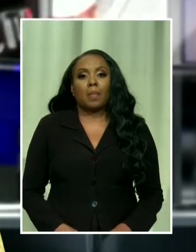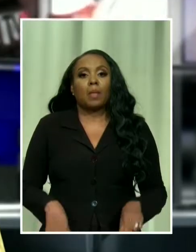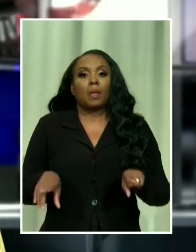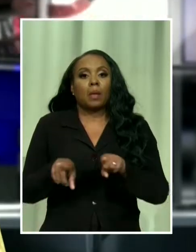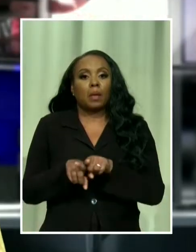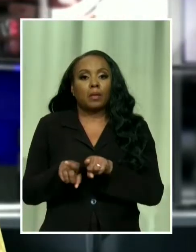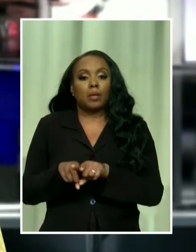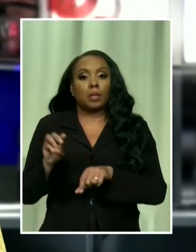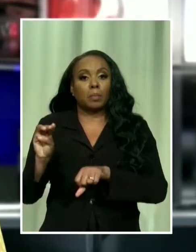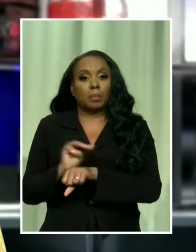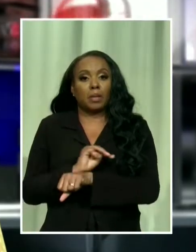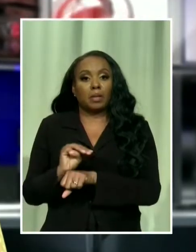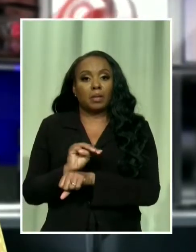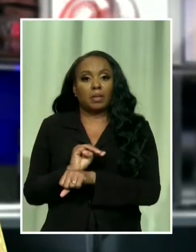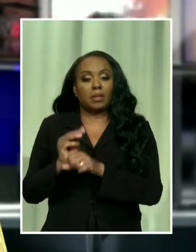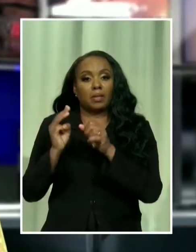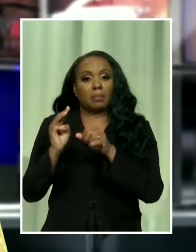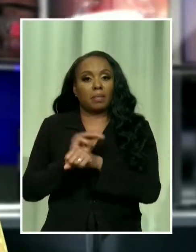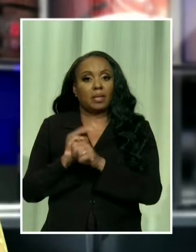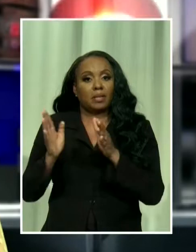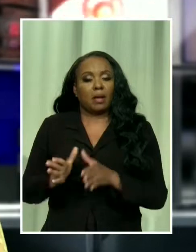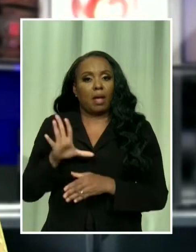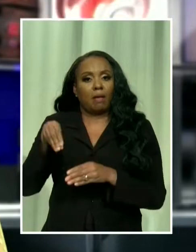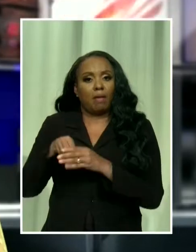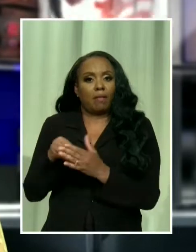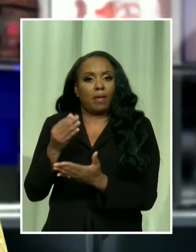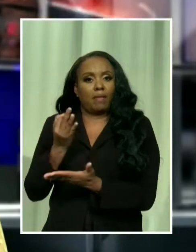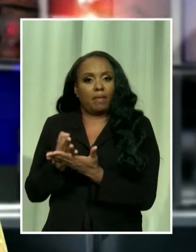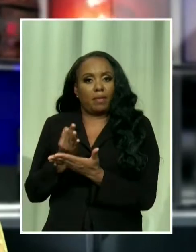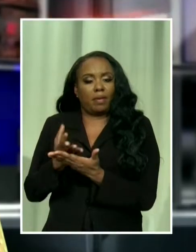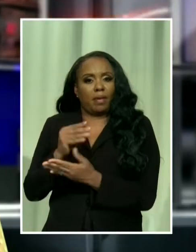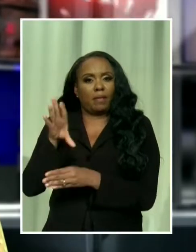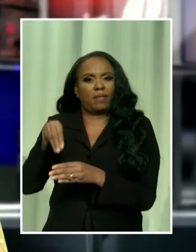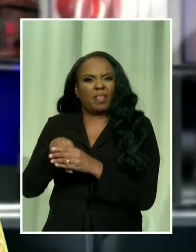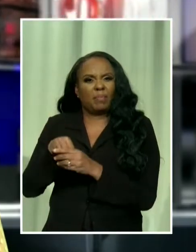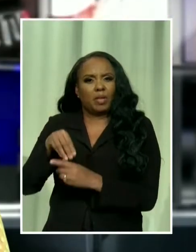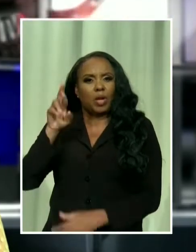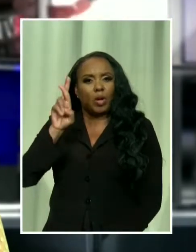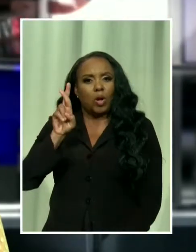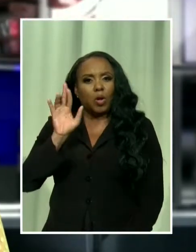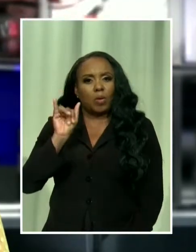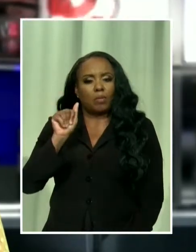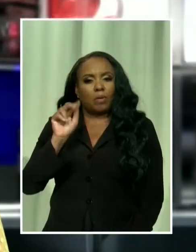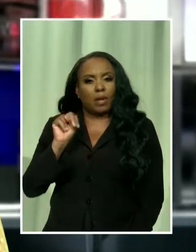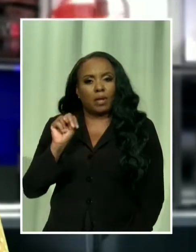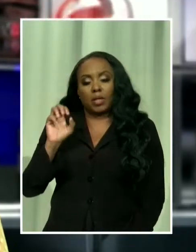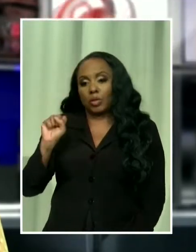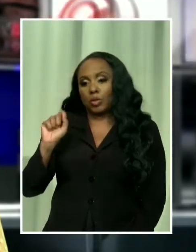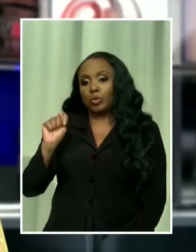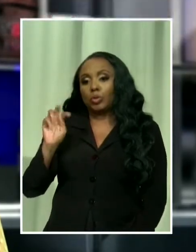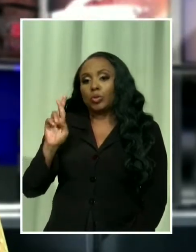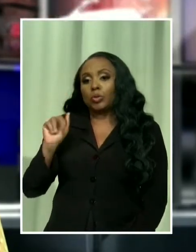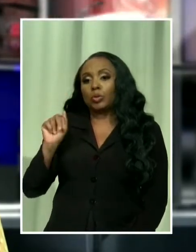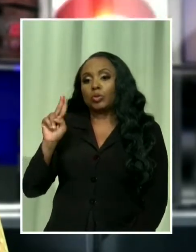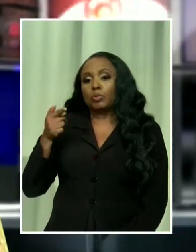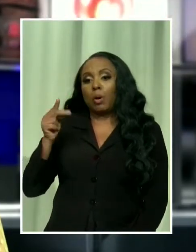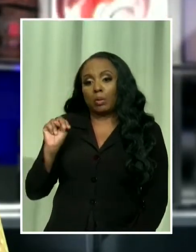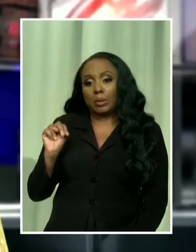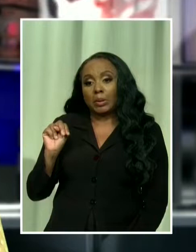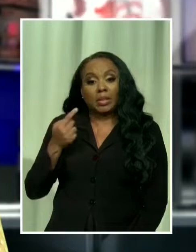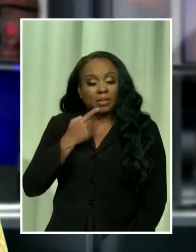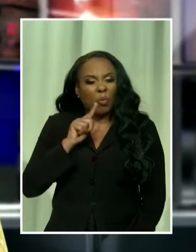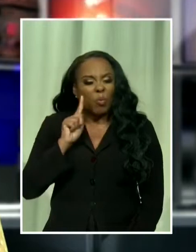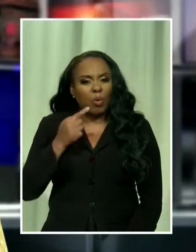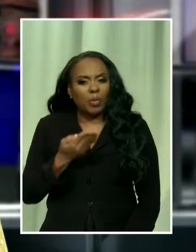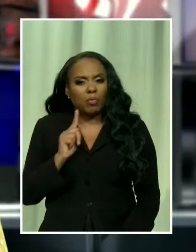Also speaking of the press conference was Minister in the Ministry of Finance and Investment, Ryan Strawn. He says one area critical to the acceleration